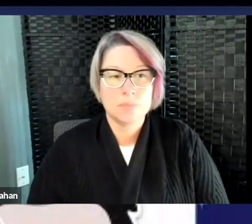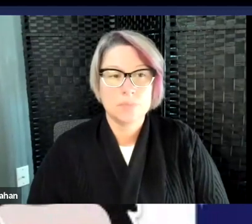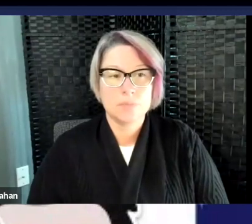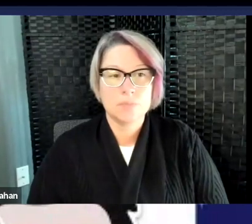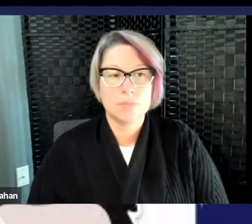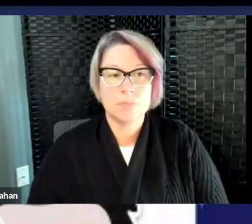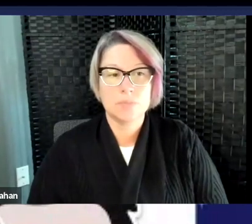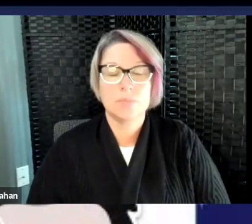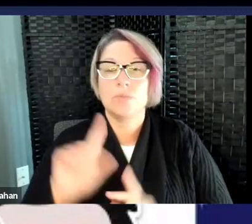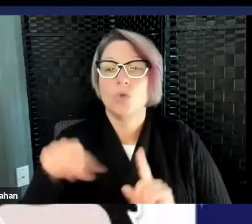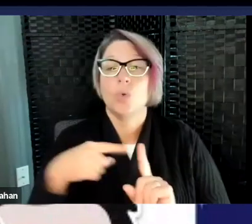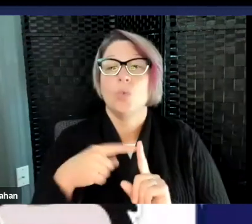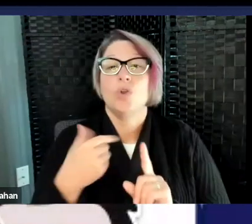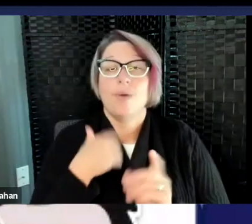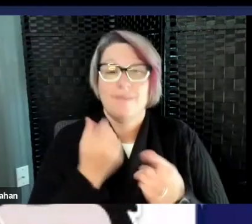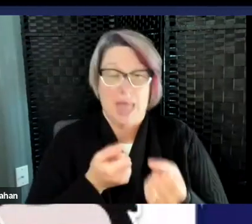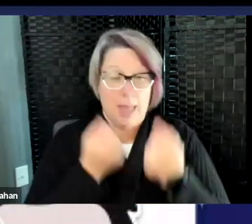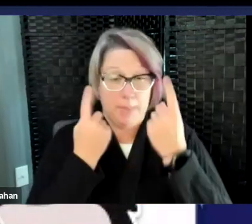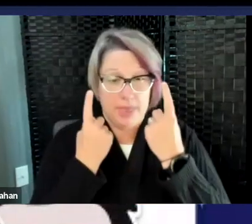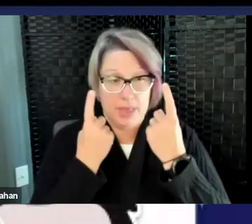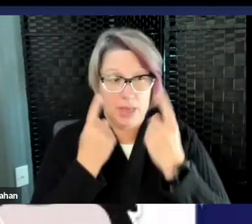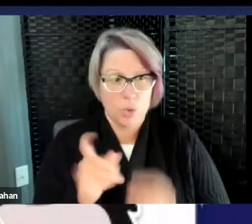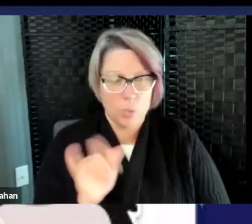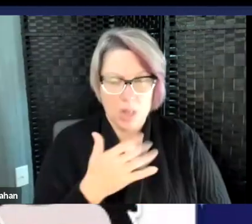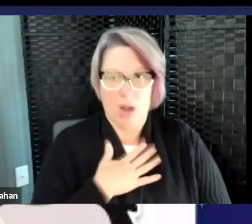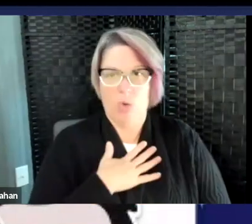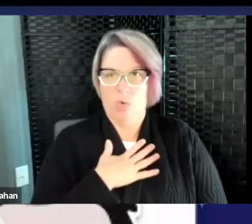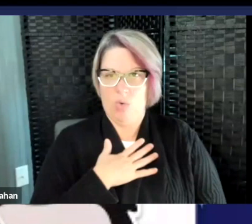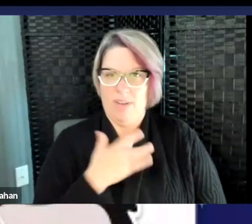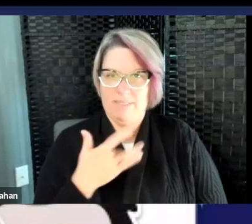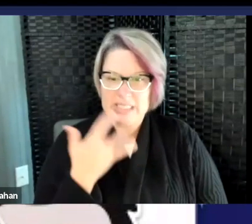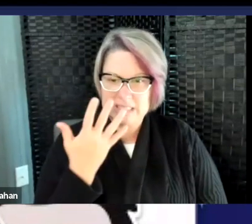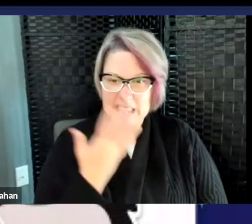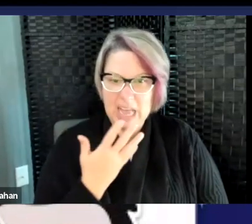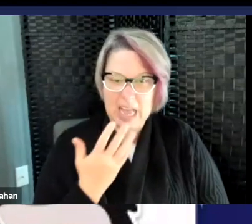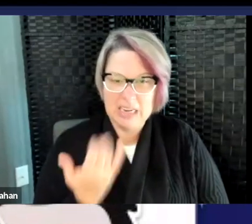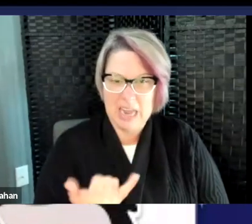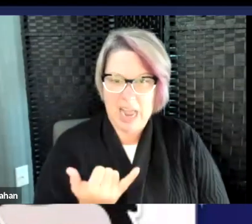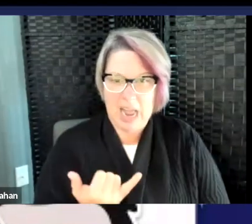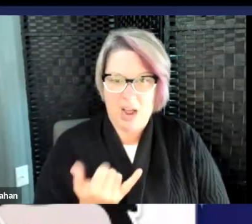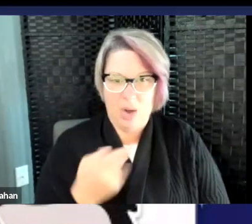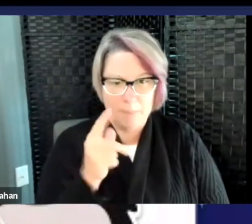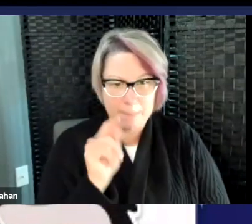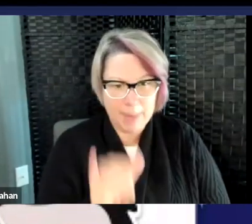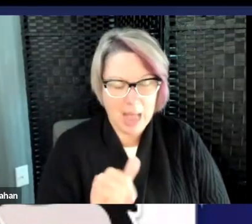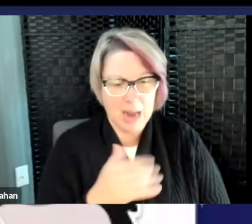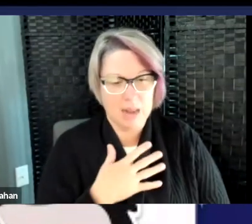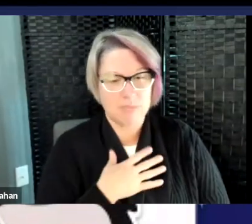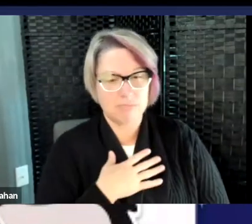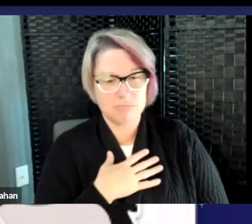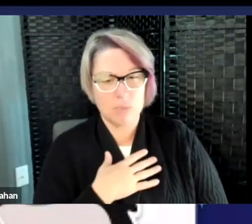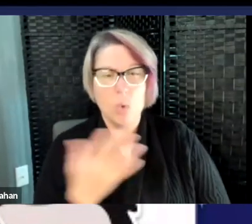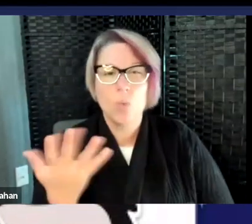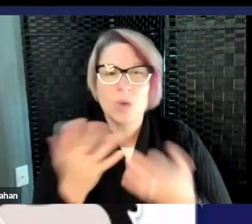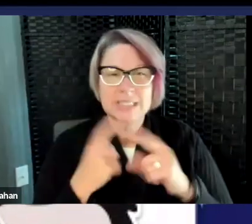When you have empathy, I mean, even you guys were like, oh my gosh, I feel sad now seeing Patty. Well, what's the